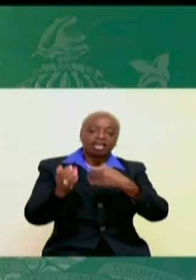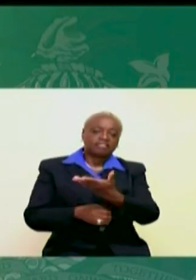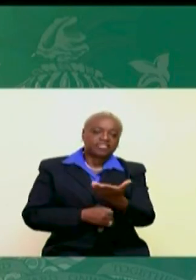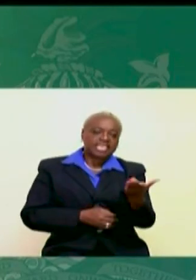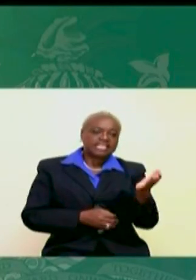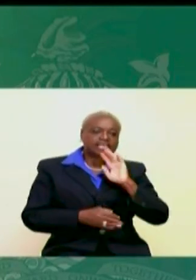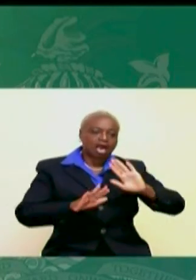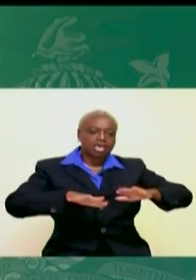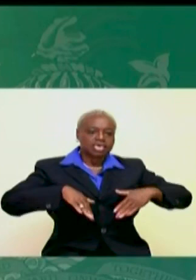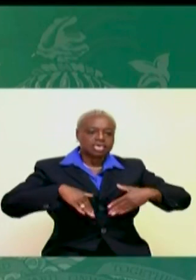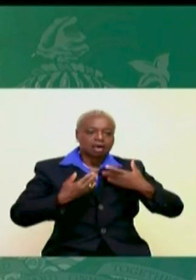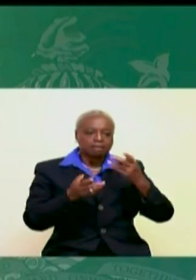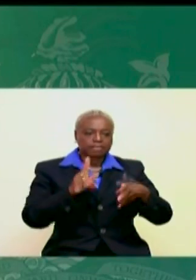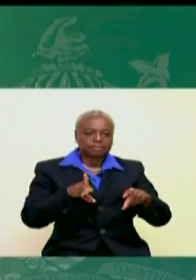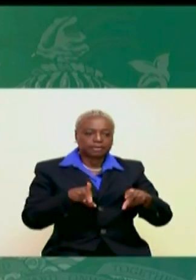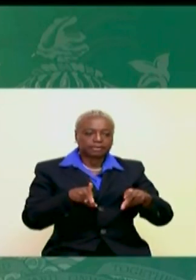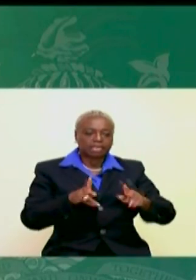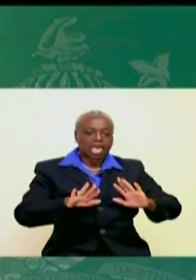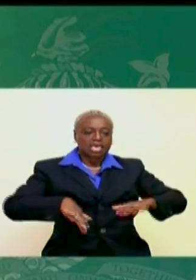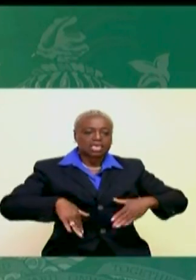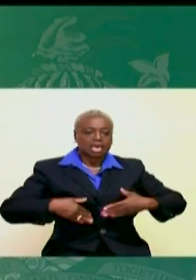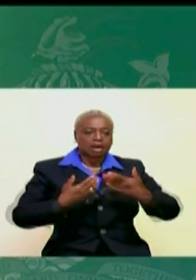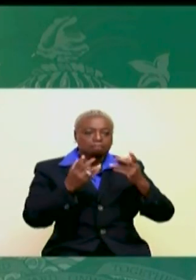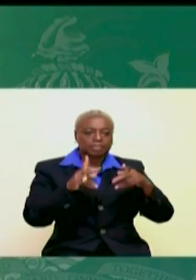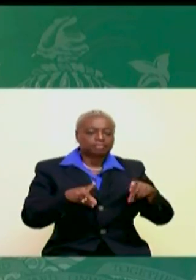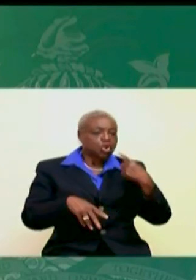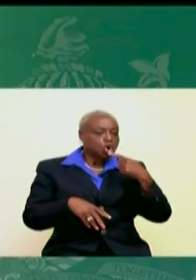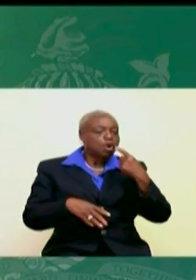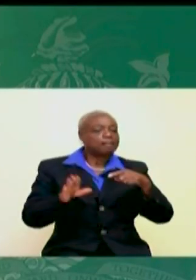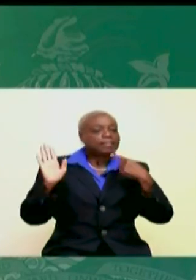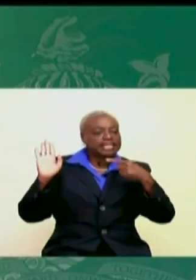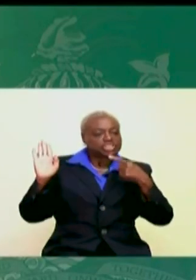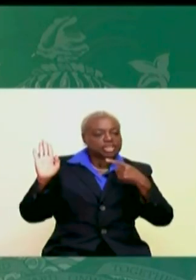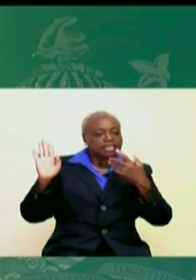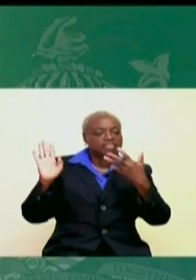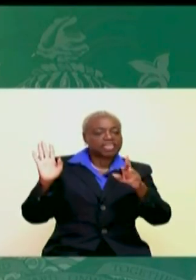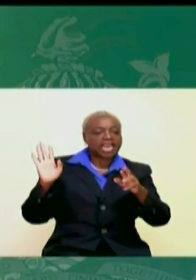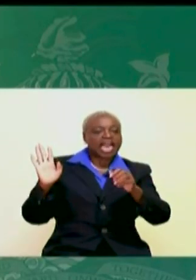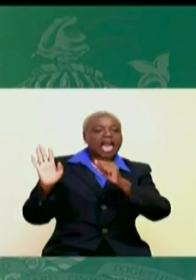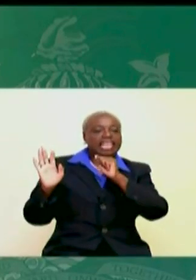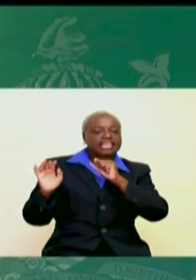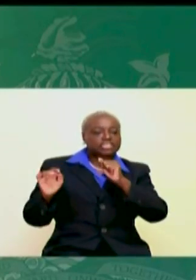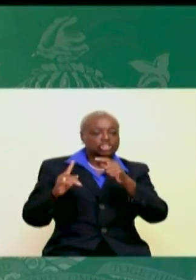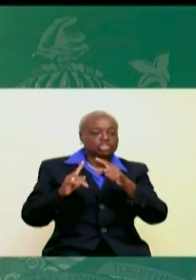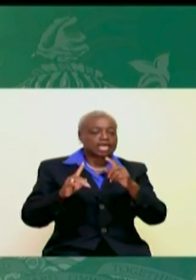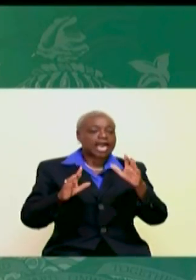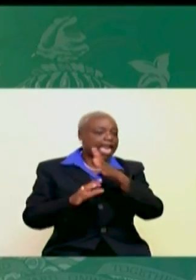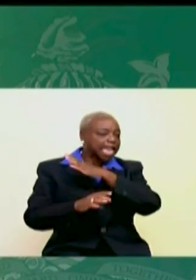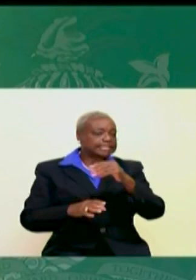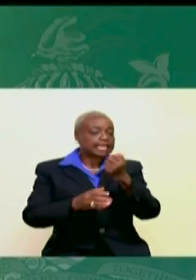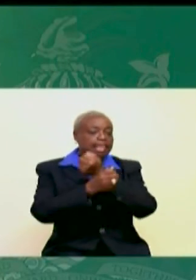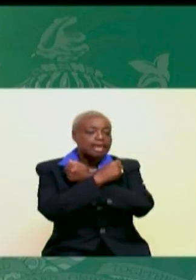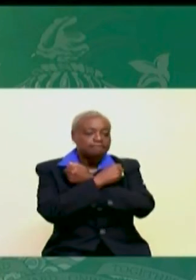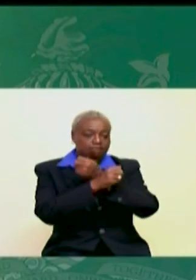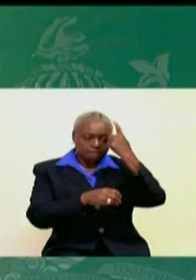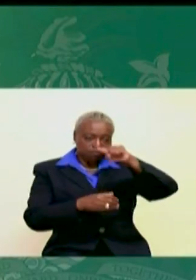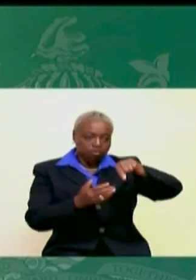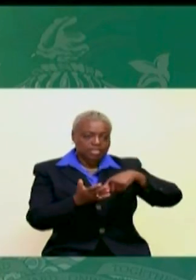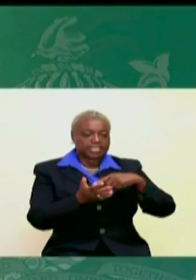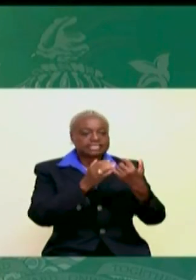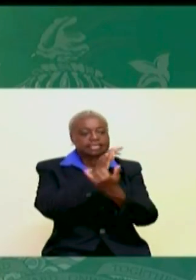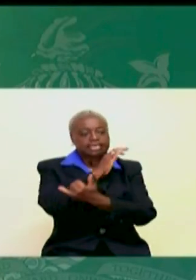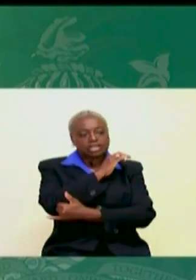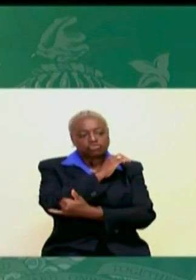Speaker. Young people who are pledging their allegiance and love to this country. Madam